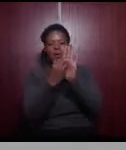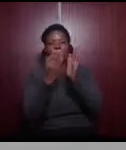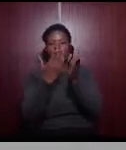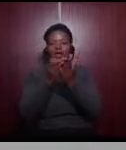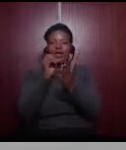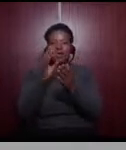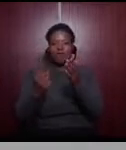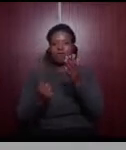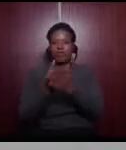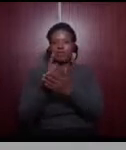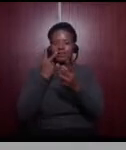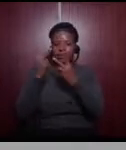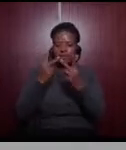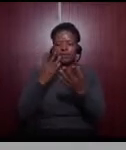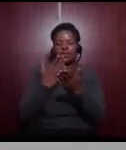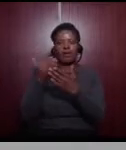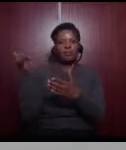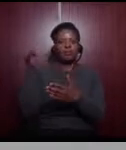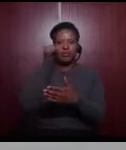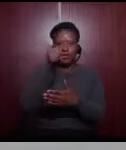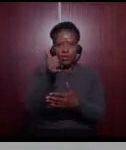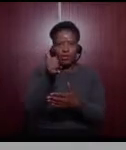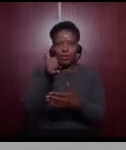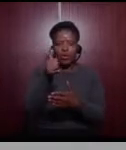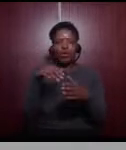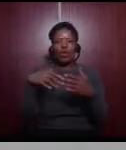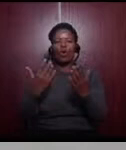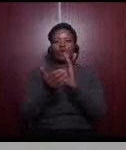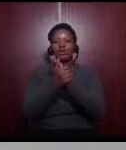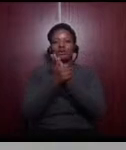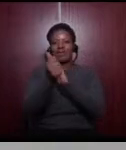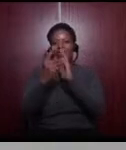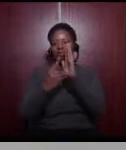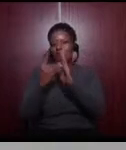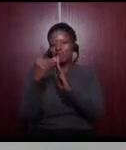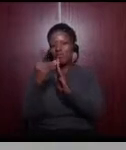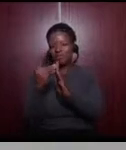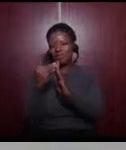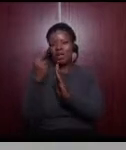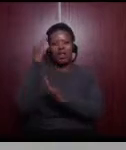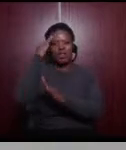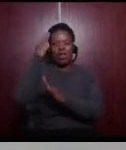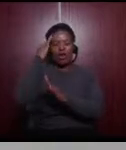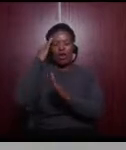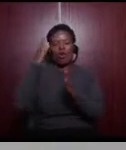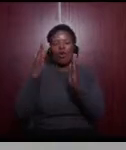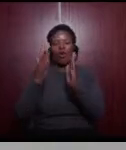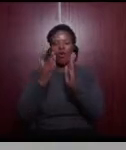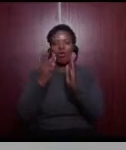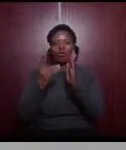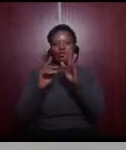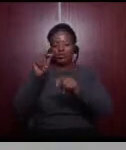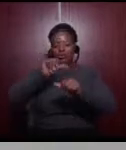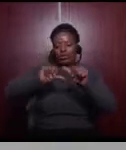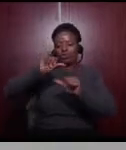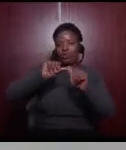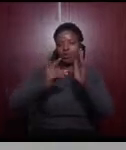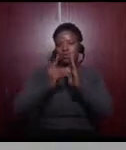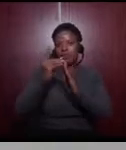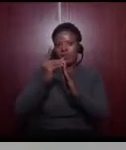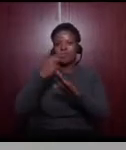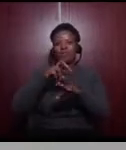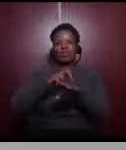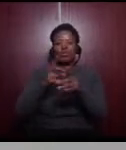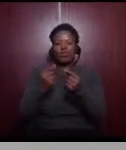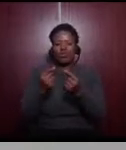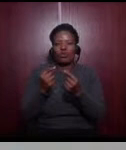And then with regard to skills development, and I know that the Department of Social Development is doing something